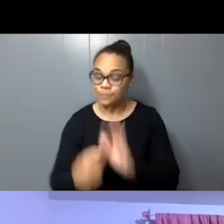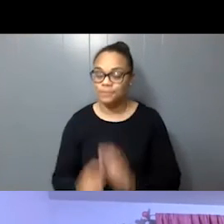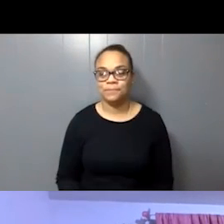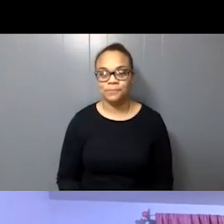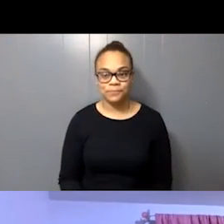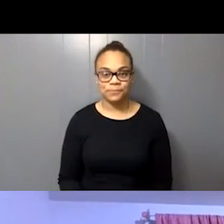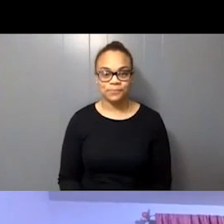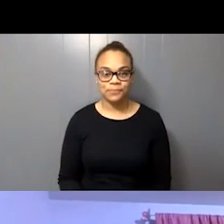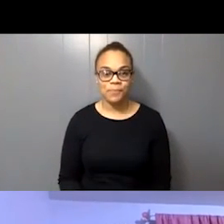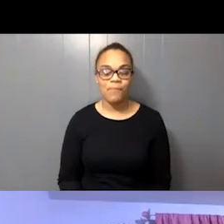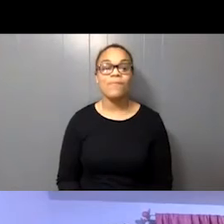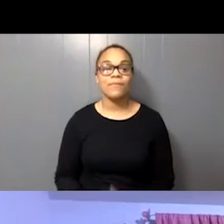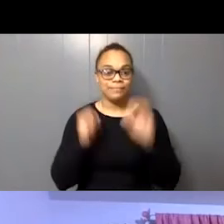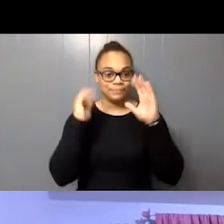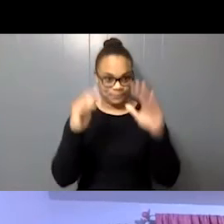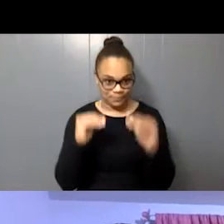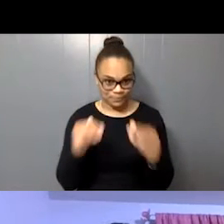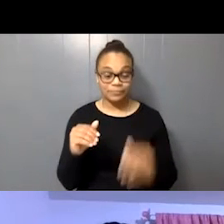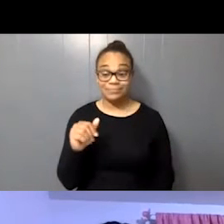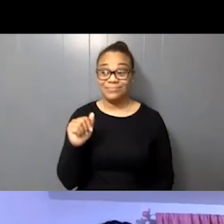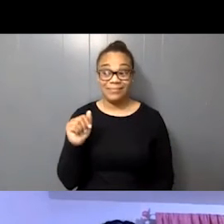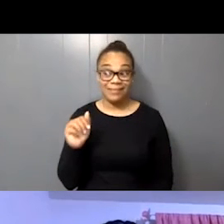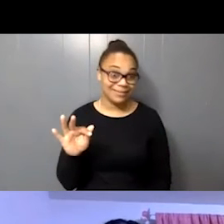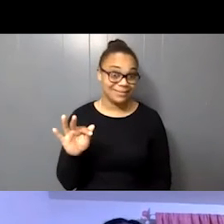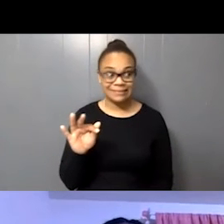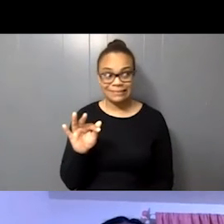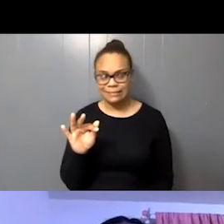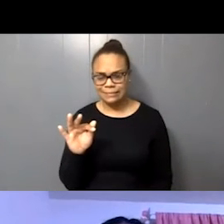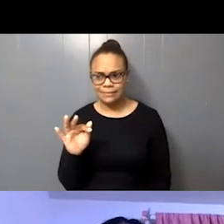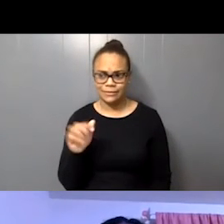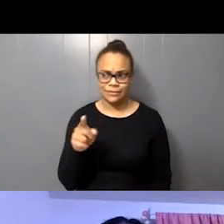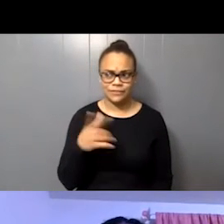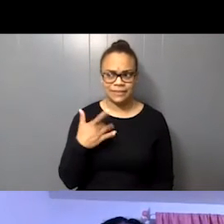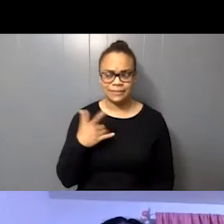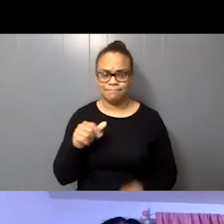okay, right, sorry. So when you're ever in doubt,